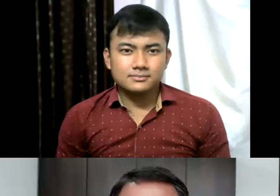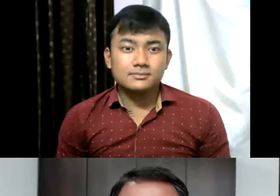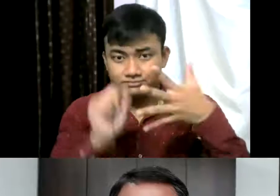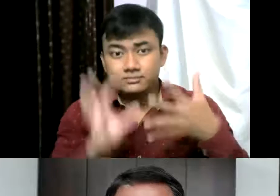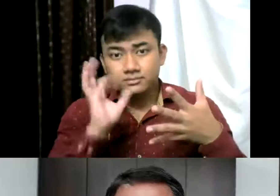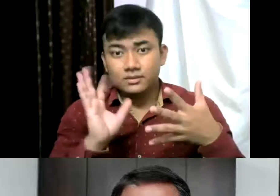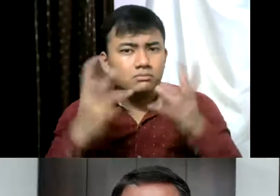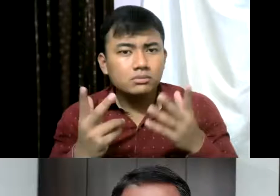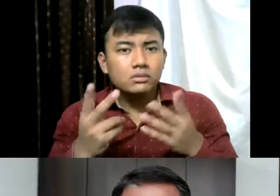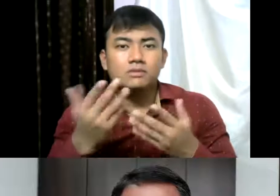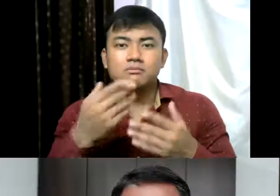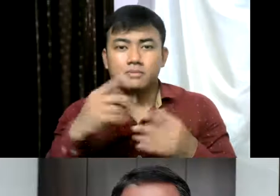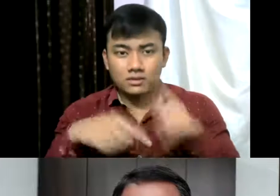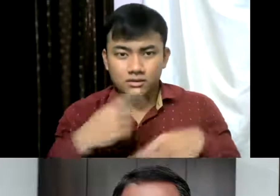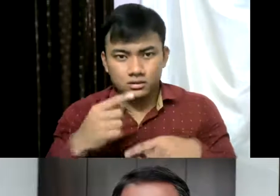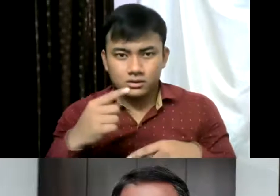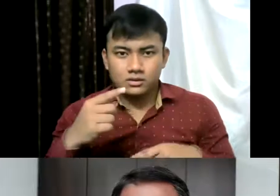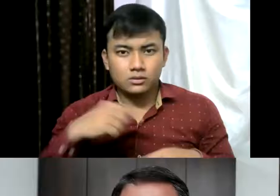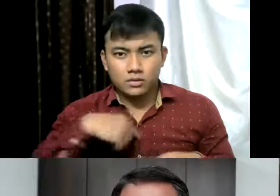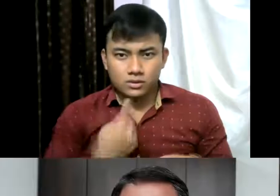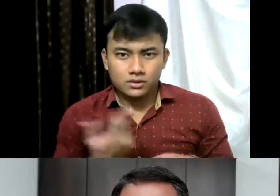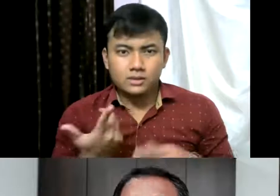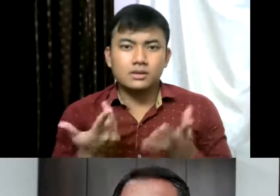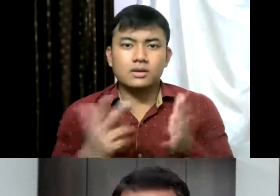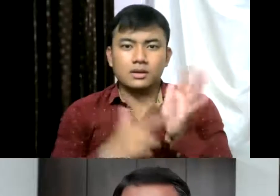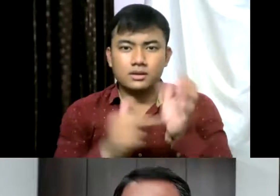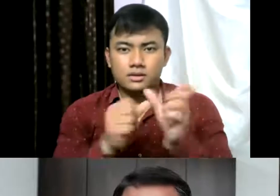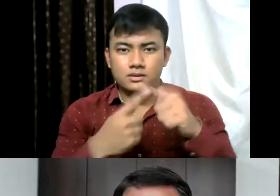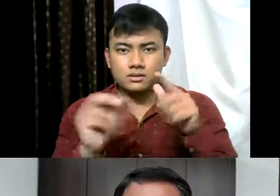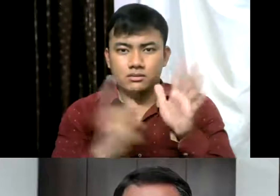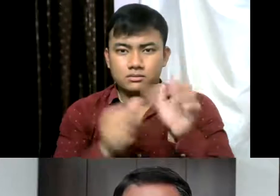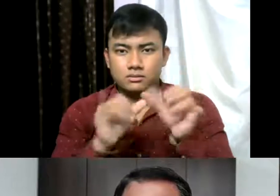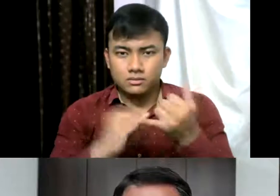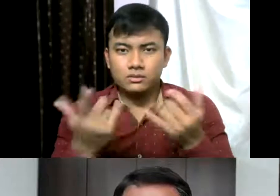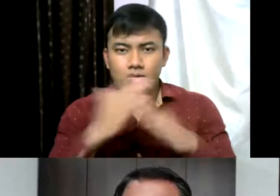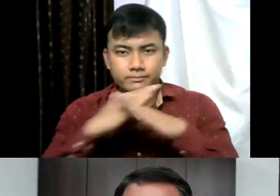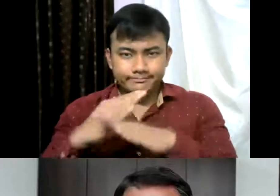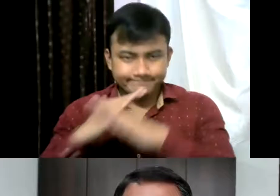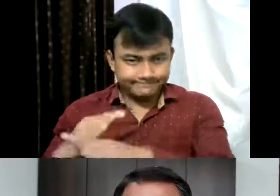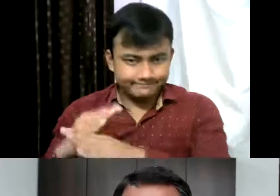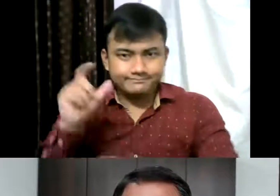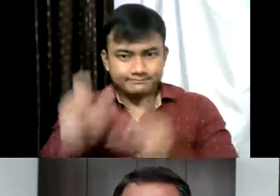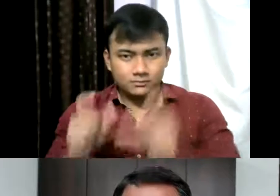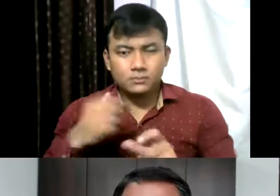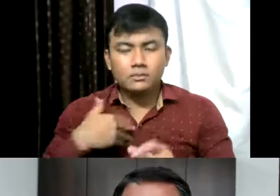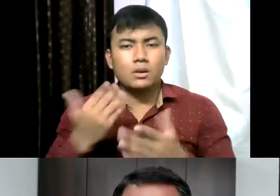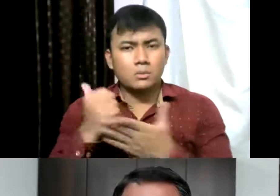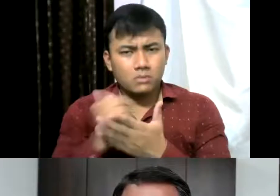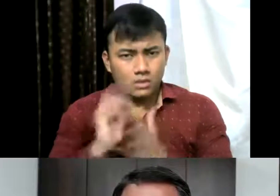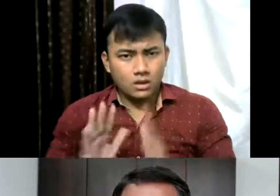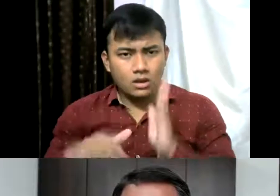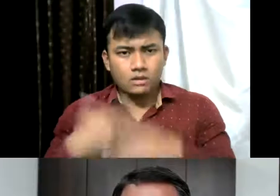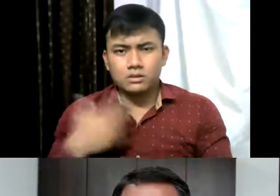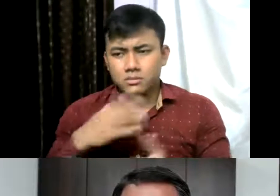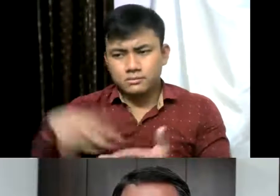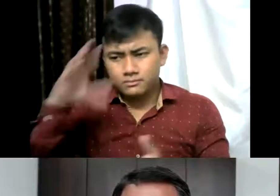much. Actually, when you were talking about fake profiles, when I do digital security trainings and workshops, especially with peer people, I like to